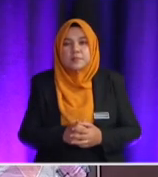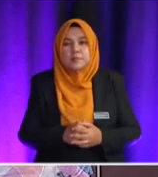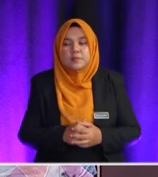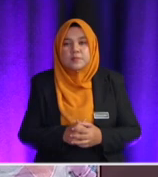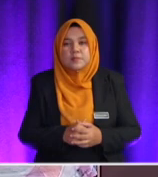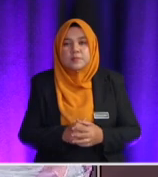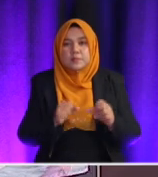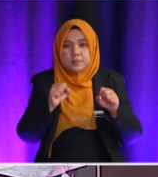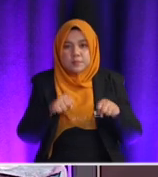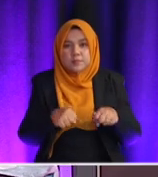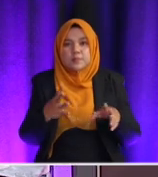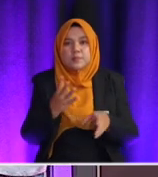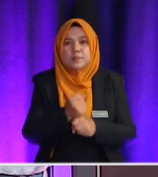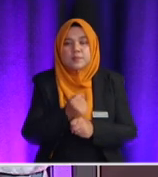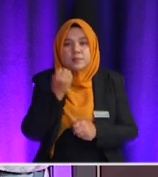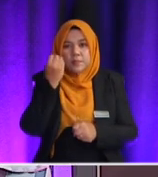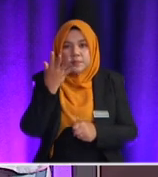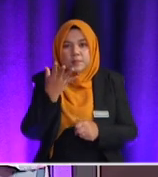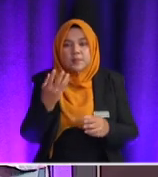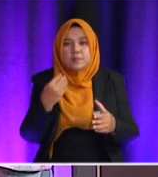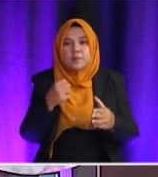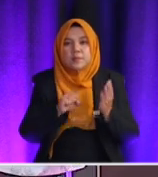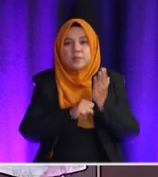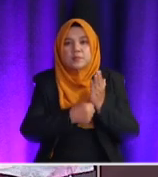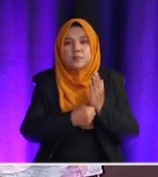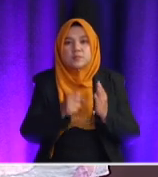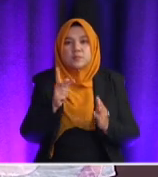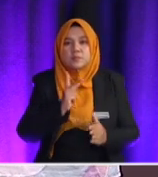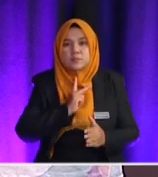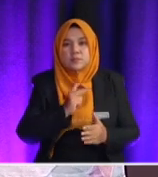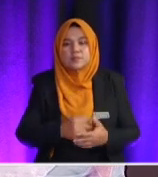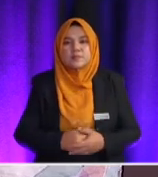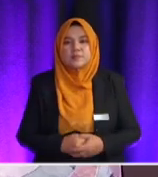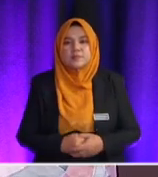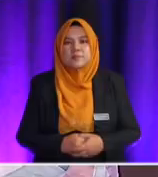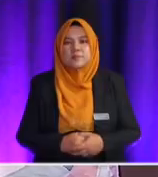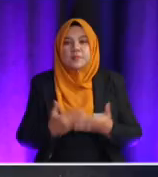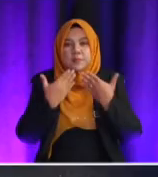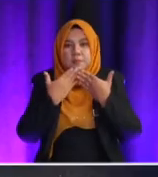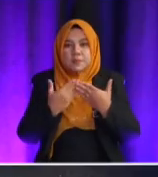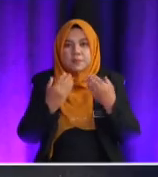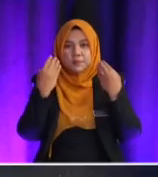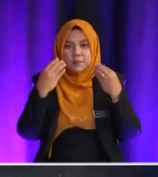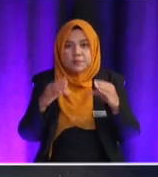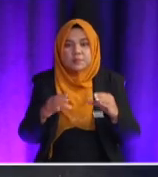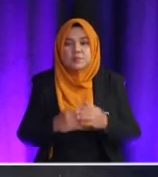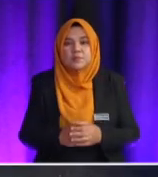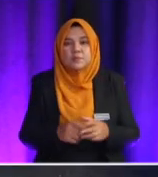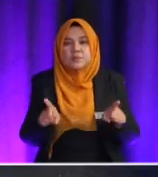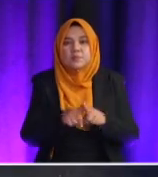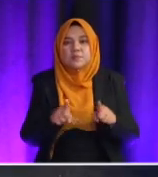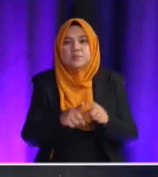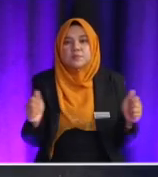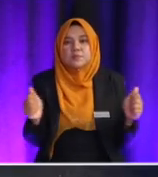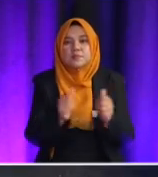for additional resources, so you just can go to Portal Delima. All right. Thank you so much, teacher Hidayah, for being with us here today and